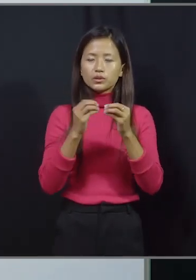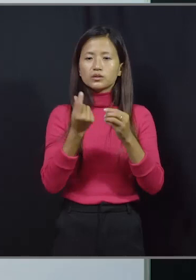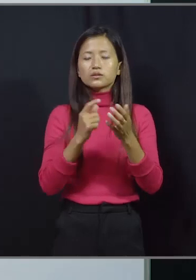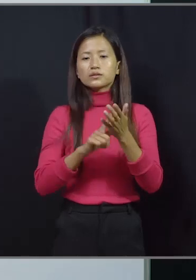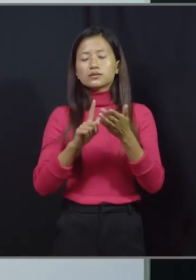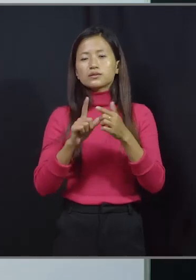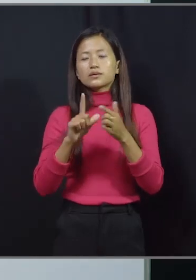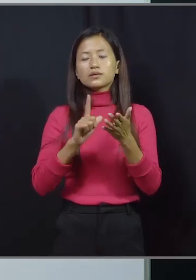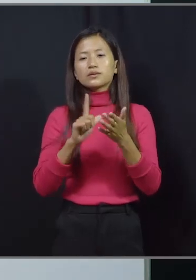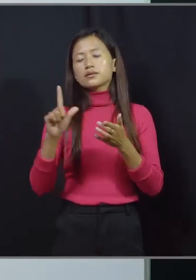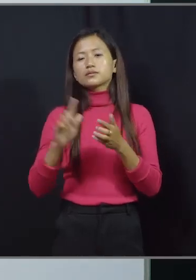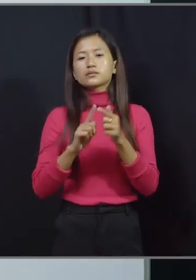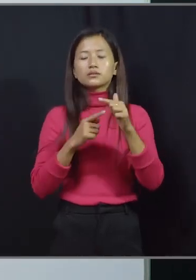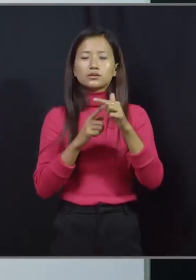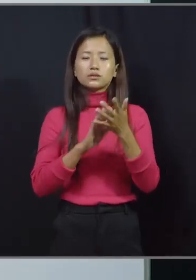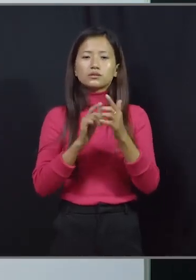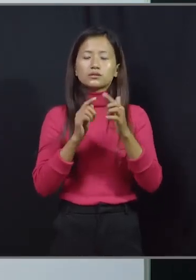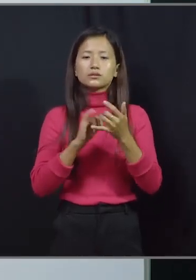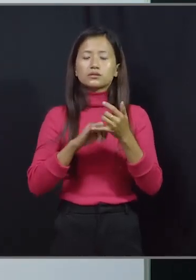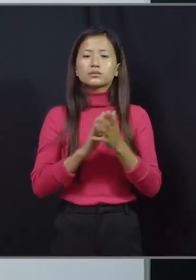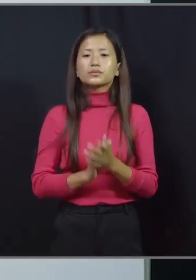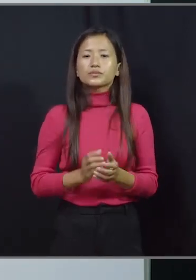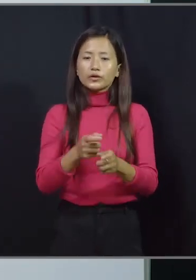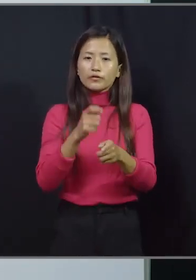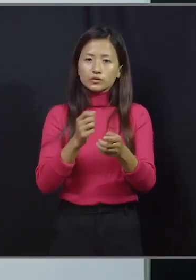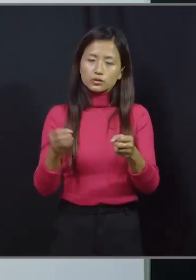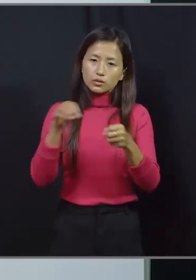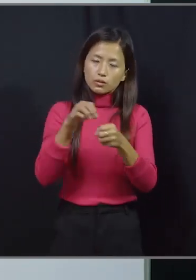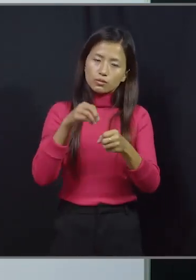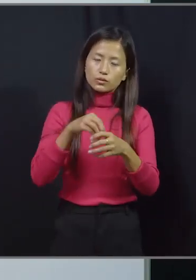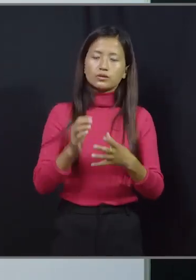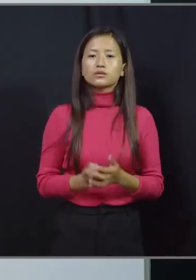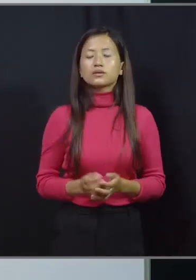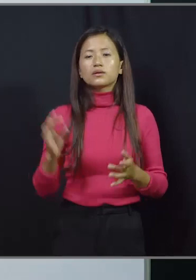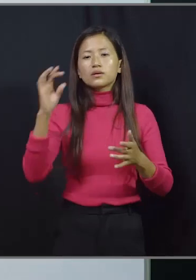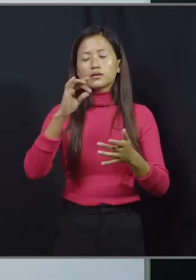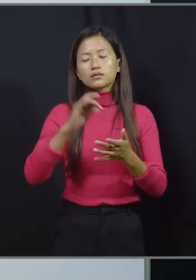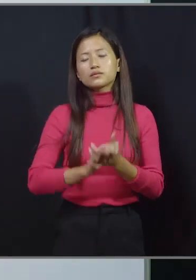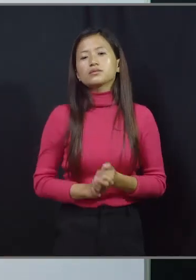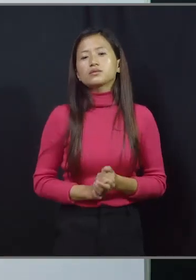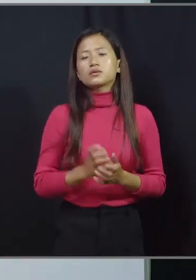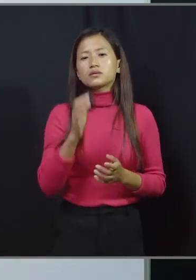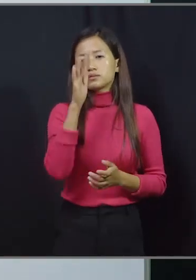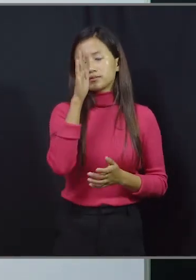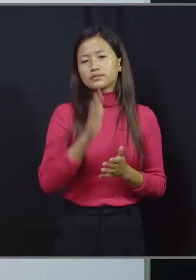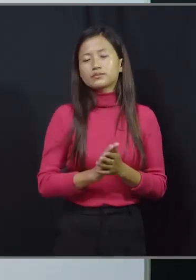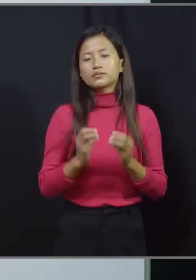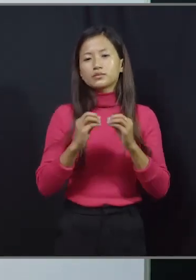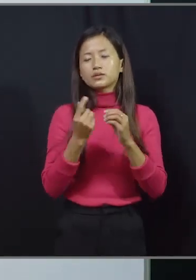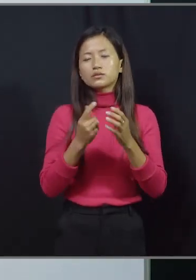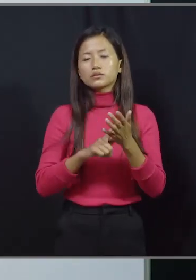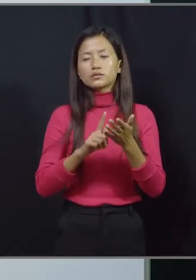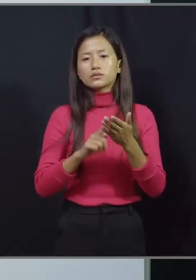it loaded, it had to be beaten off by a teeth and have to be loaded. So there was a rumors that these bullets,